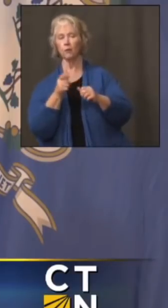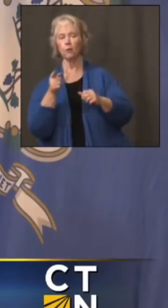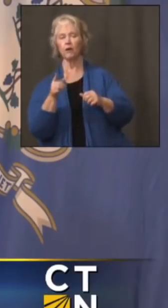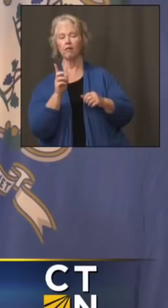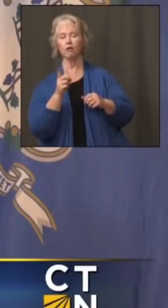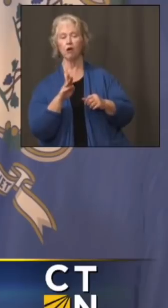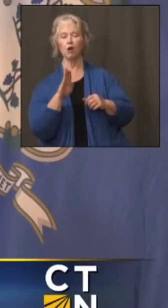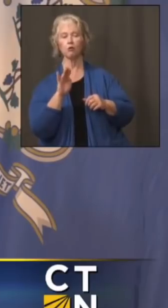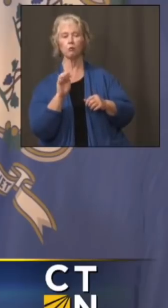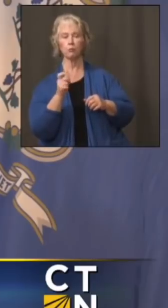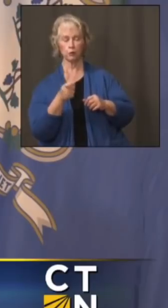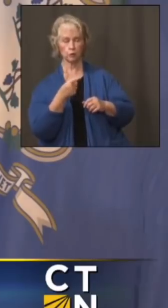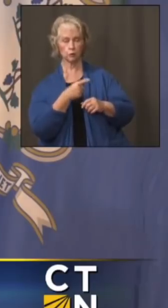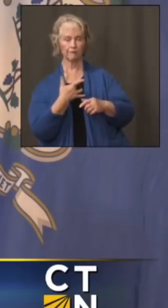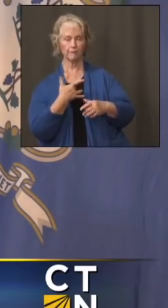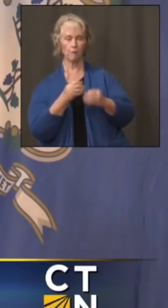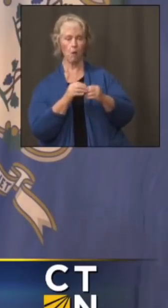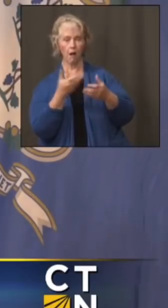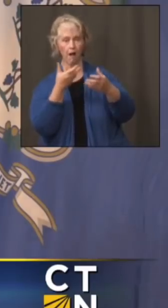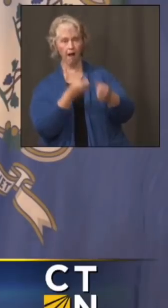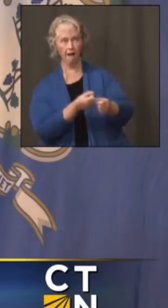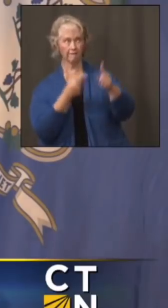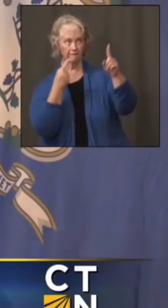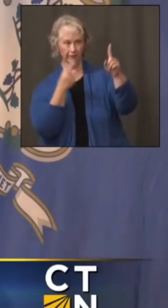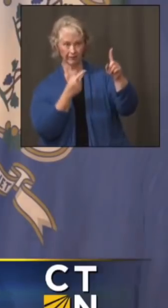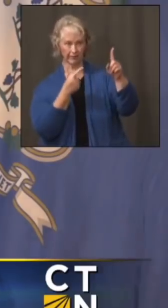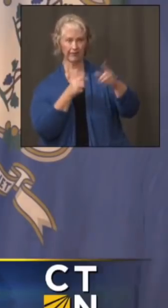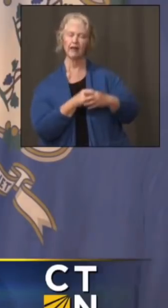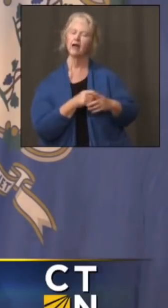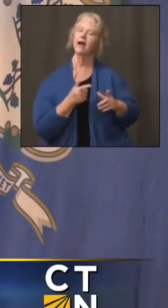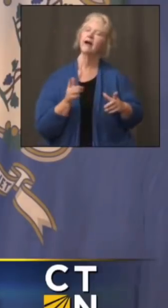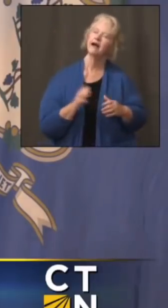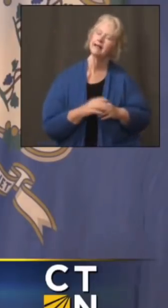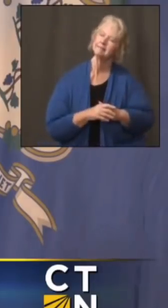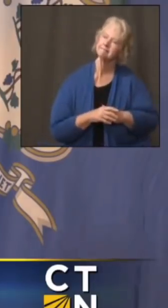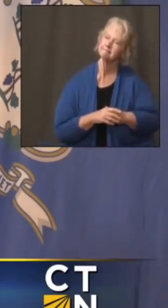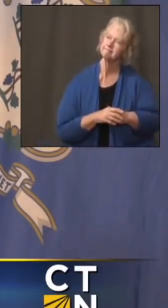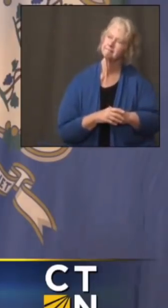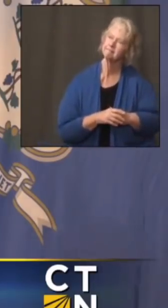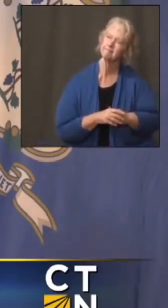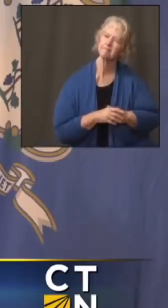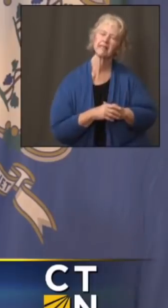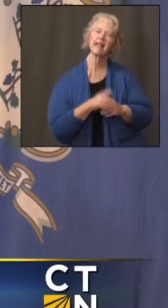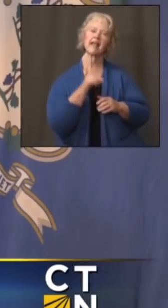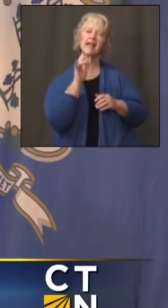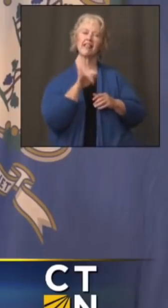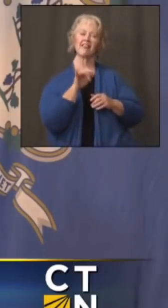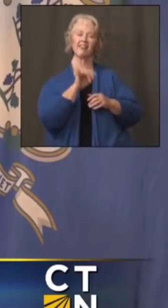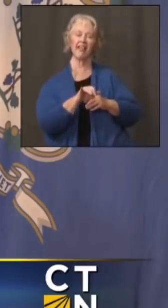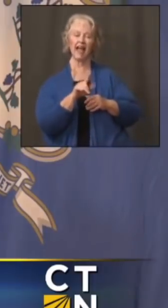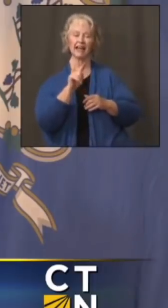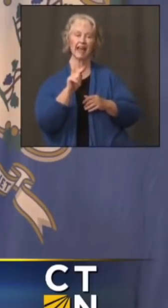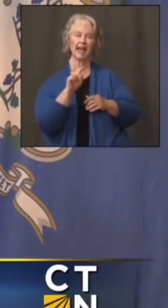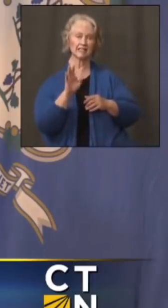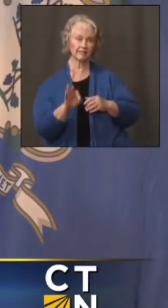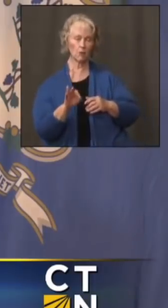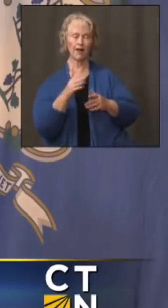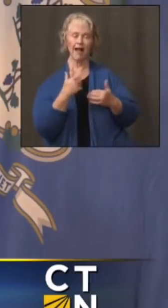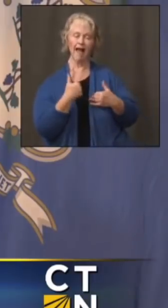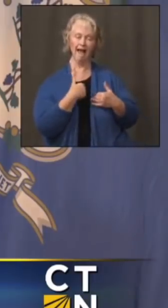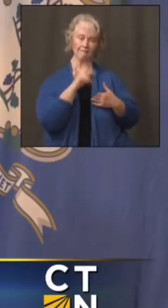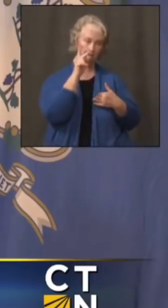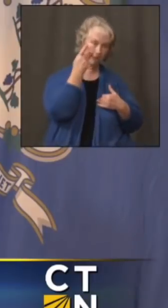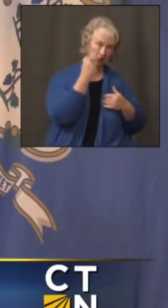now? Look, there's a political group on the COVID task force, and there's a scientific group. And the scientific team, I'd say, is